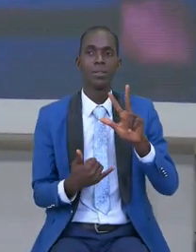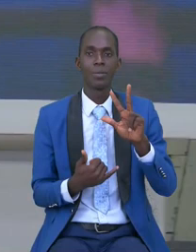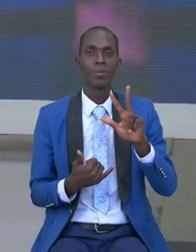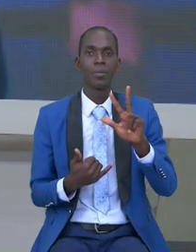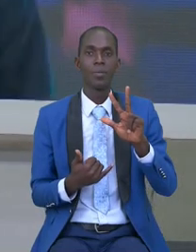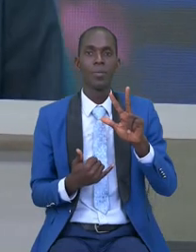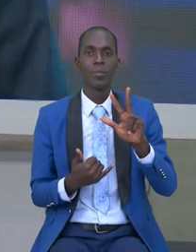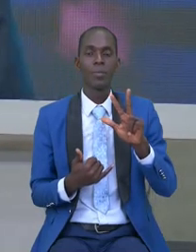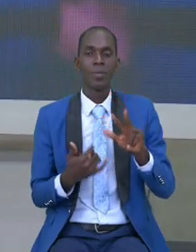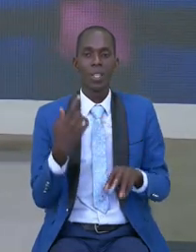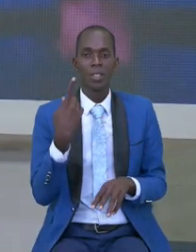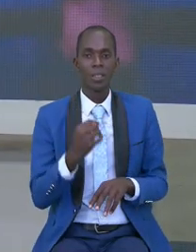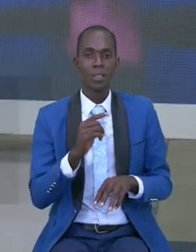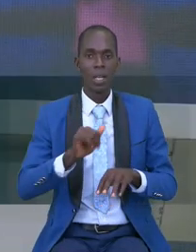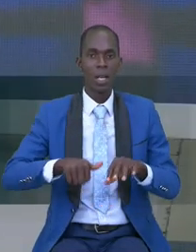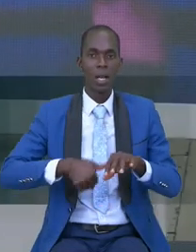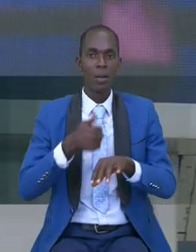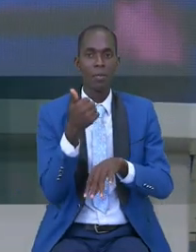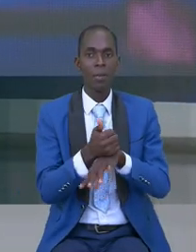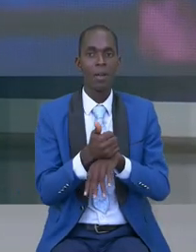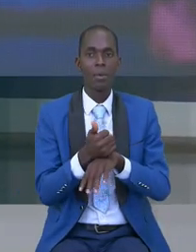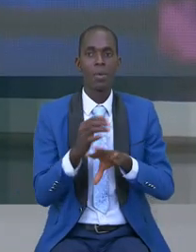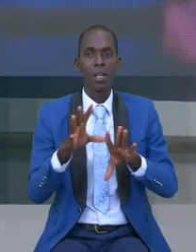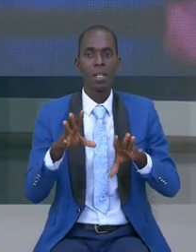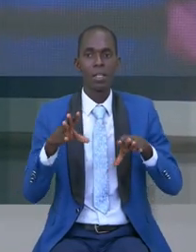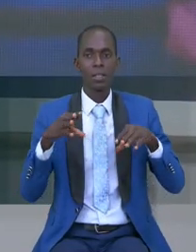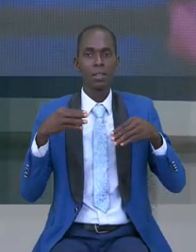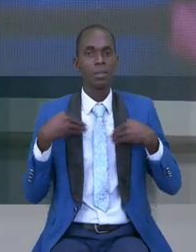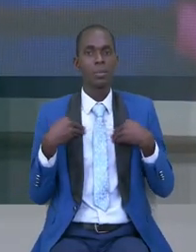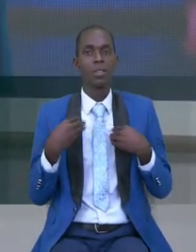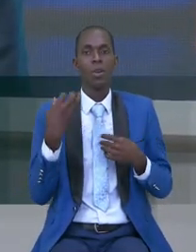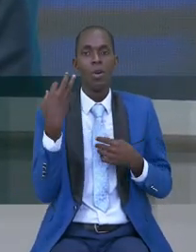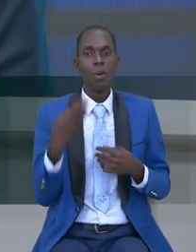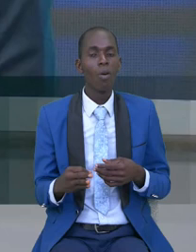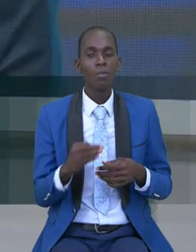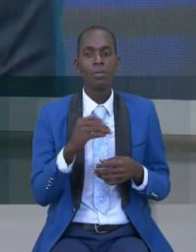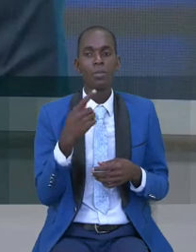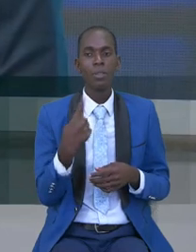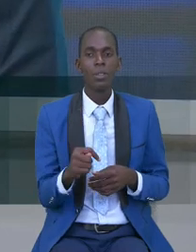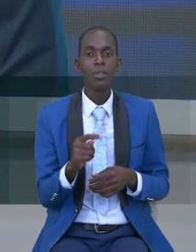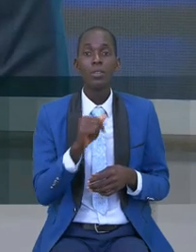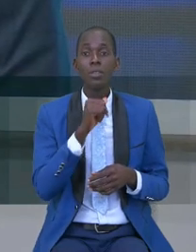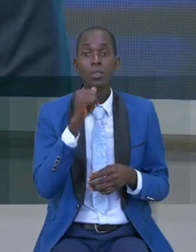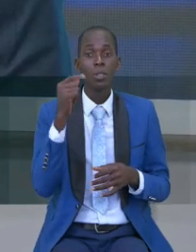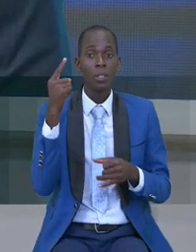the affirmed acceptance of the